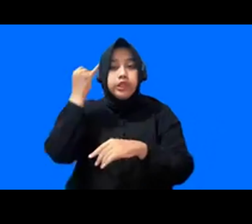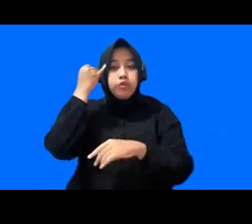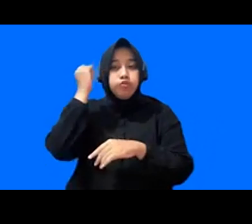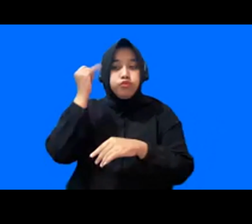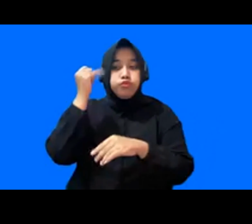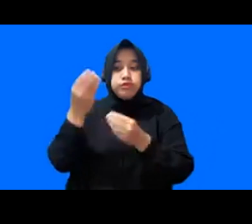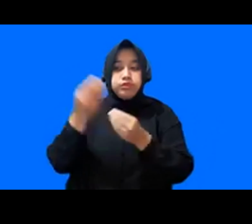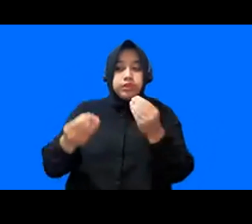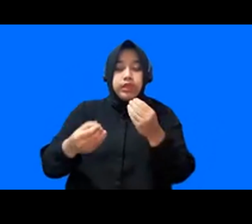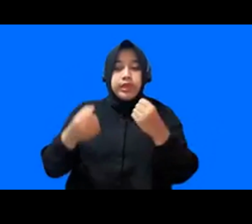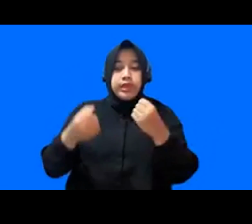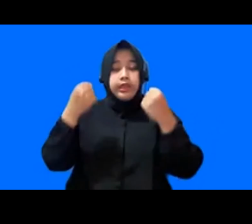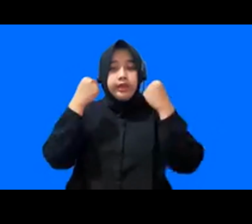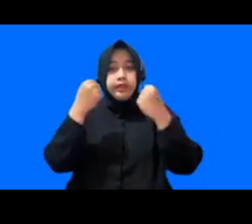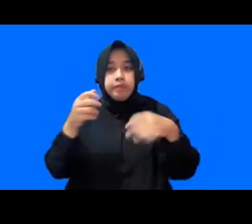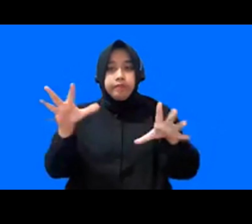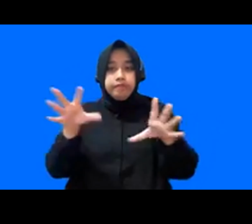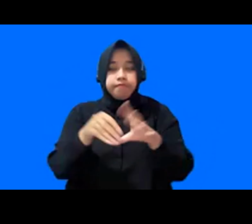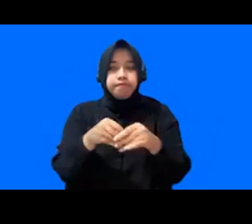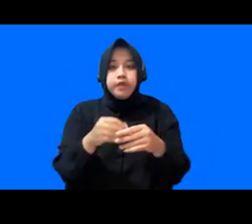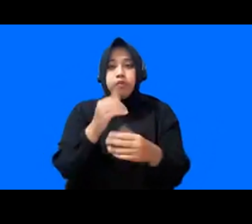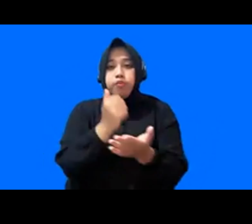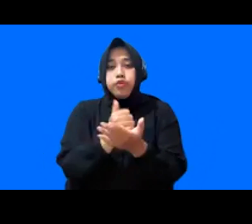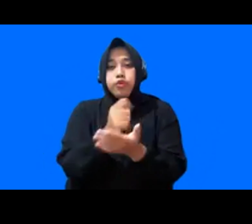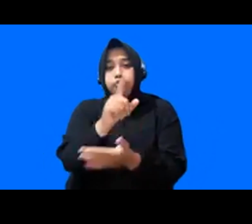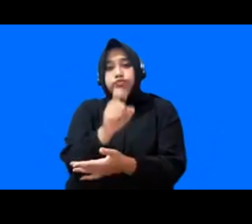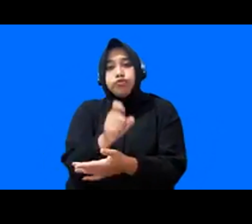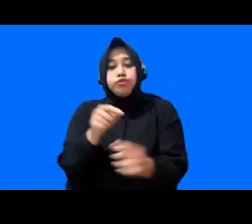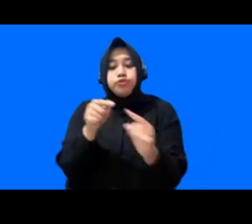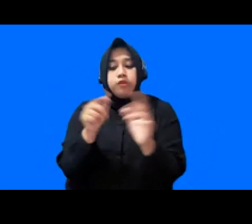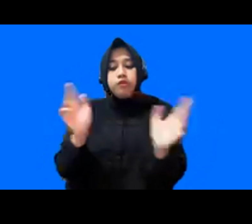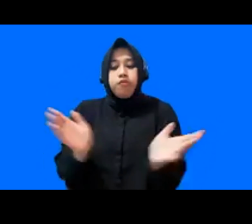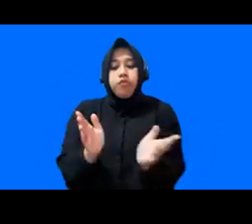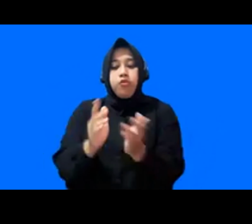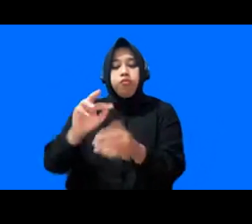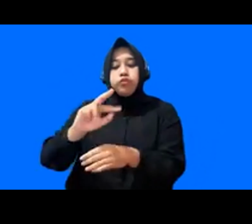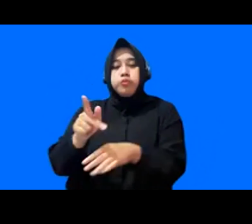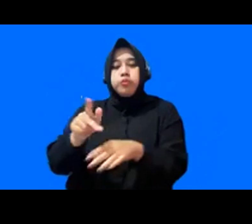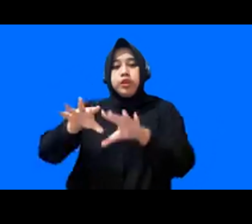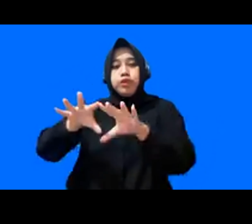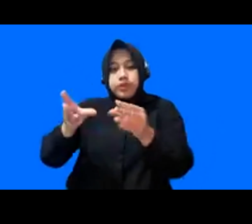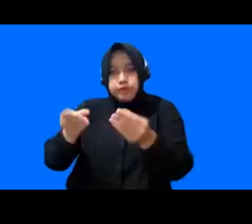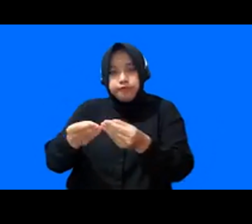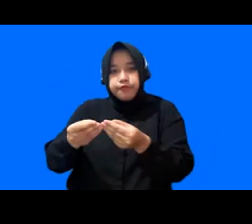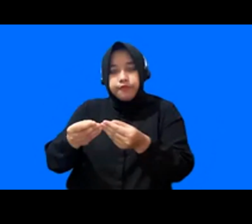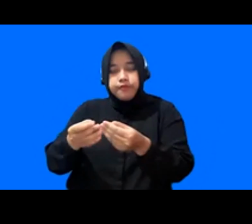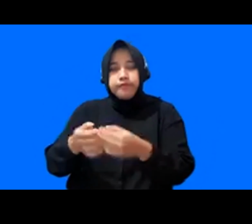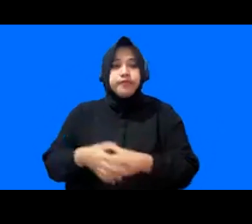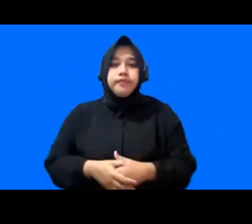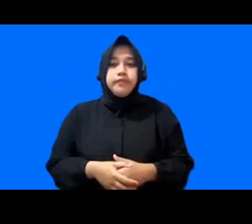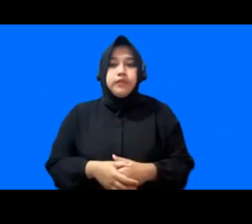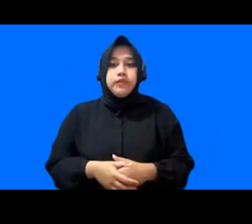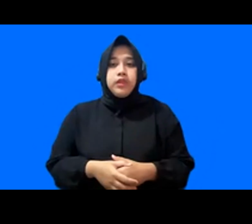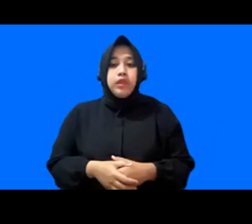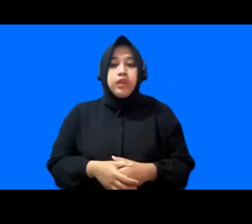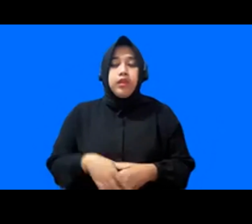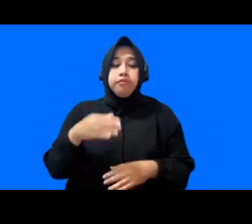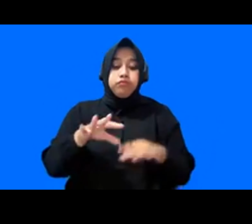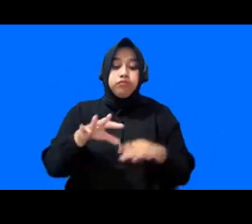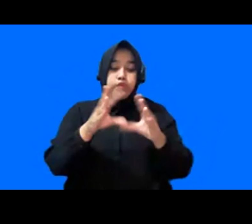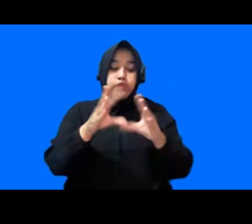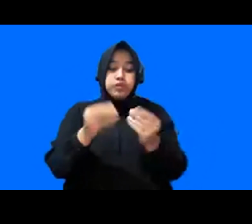enthusiasm needed to drive inclusive change is also lasting and abounds. So tapping into